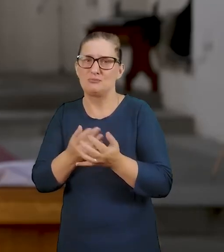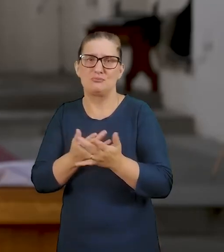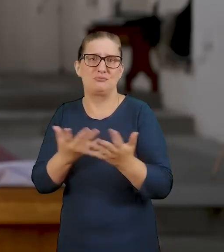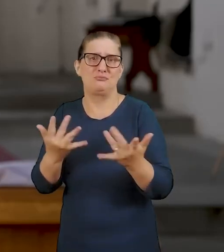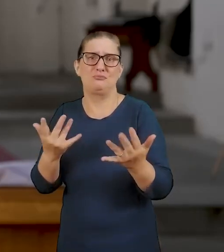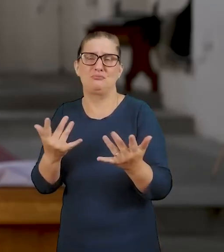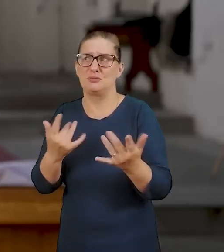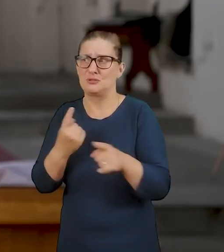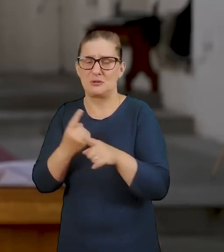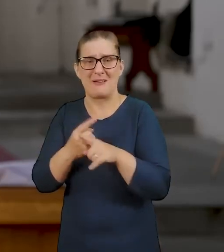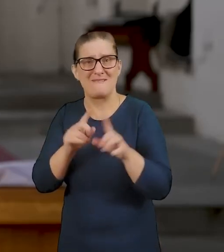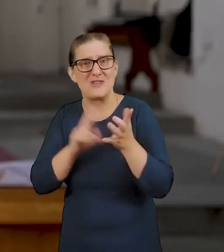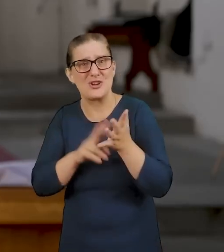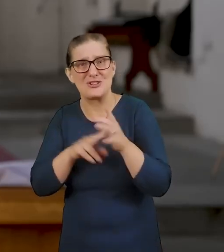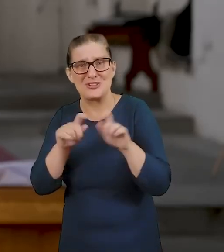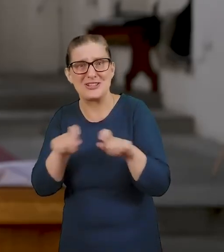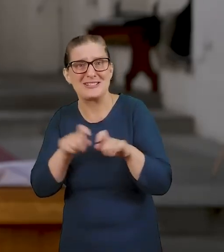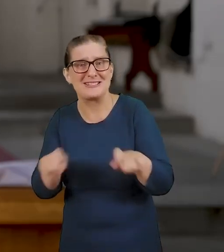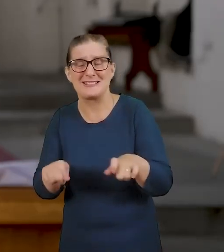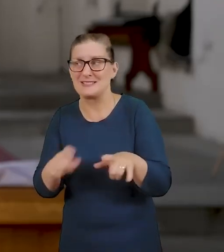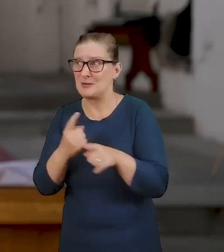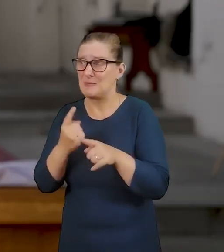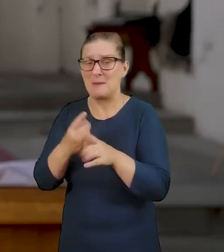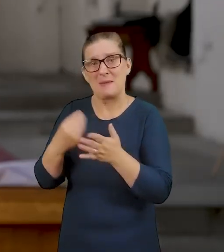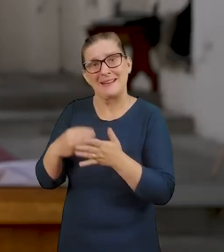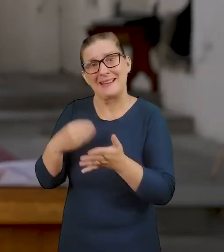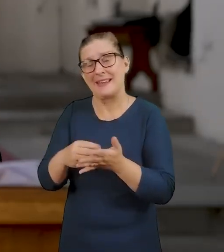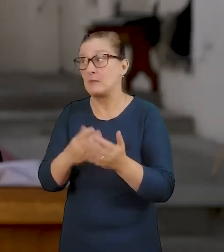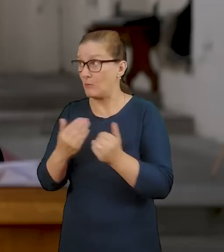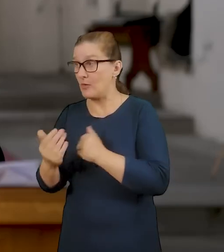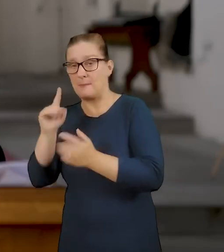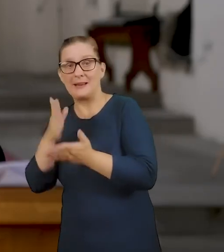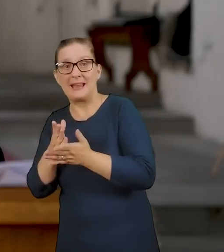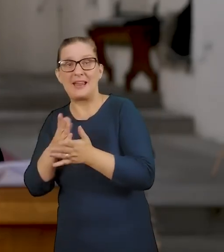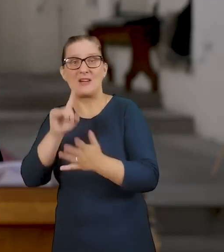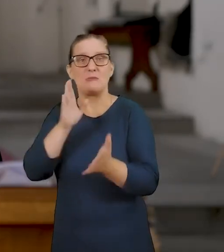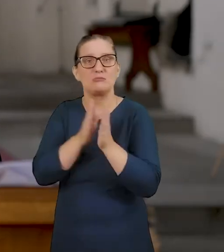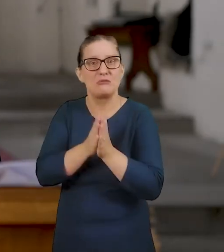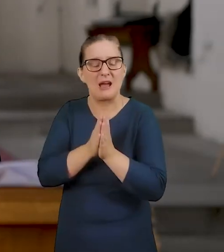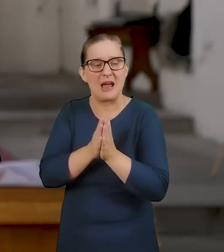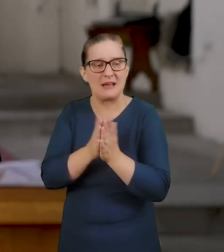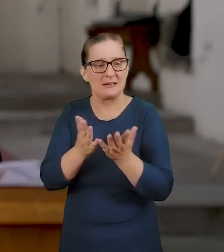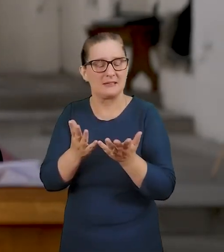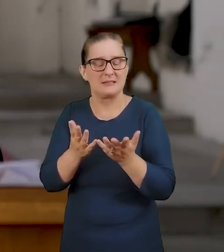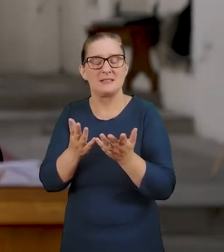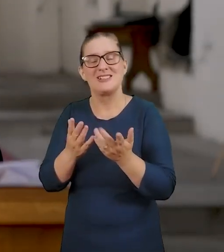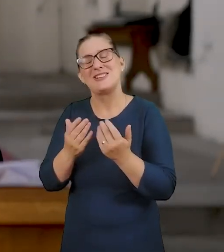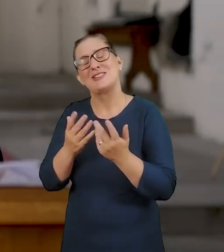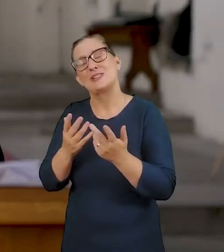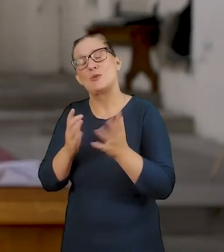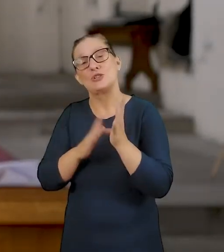Over 2,100 verses touch on the subject, more than believing and prayer.